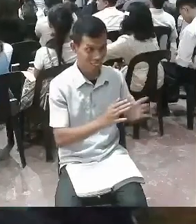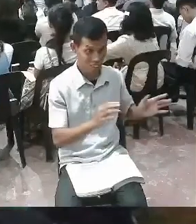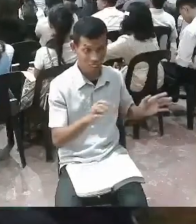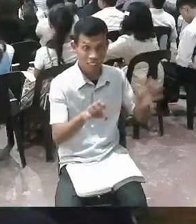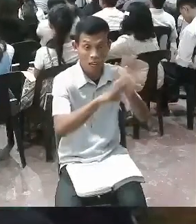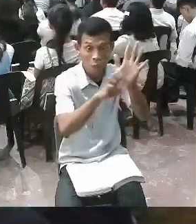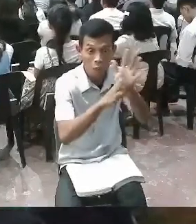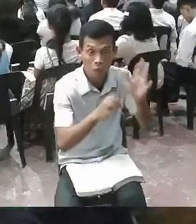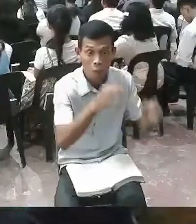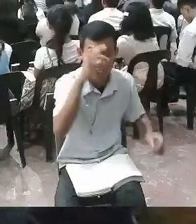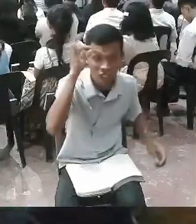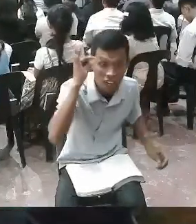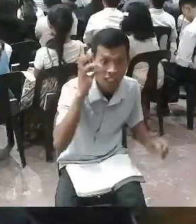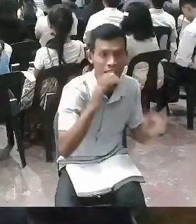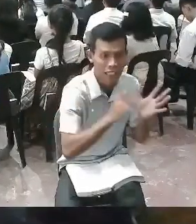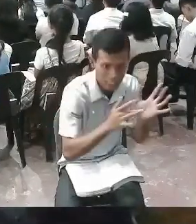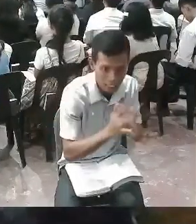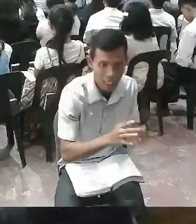Could have asked his dad.